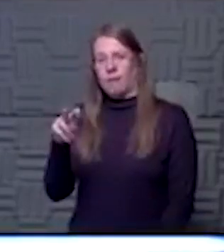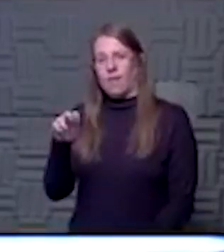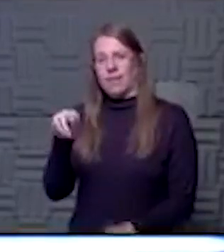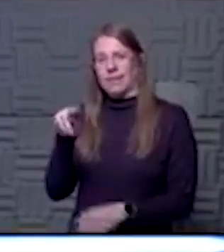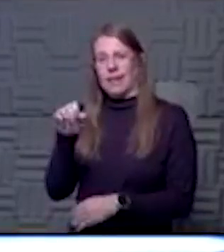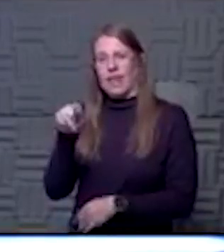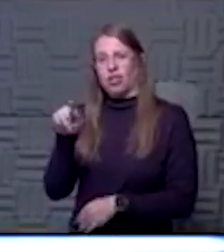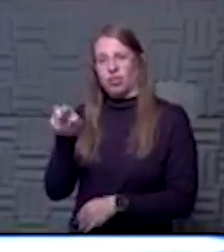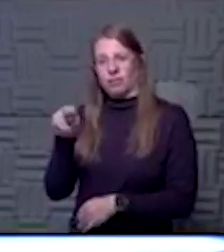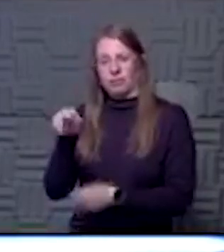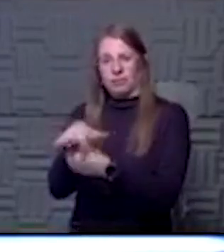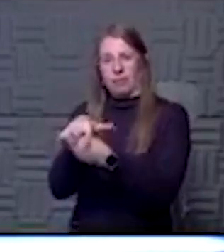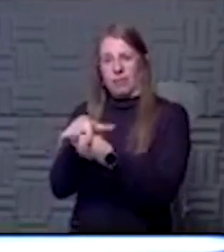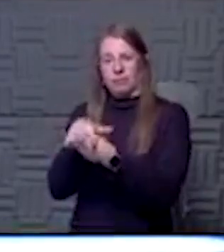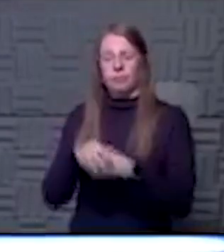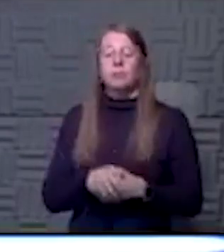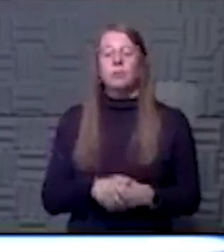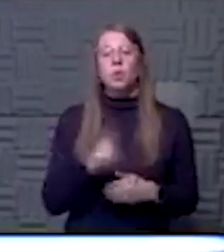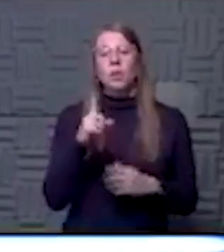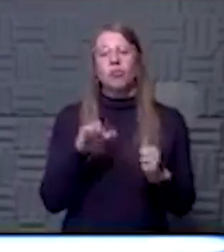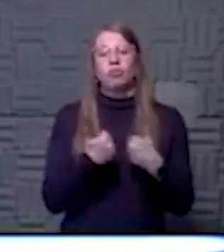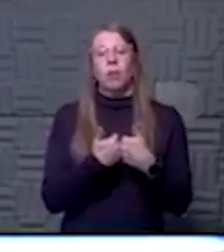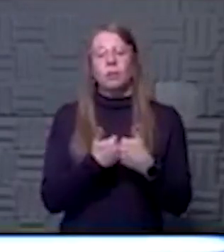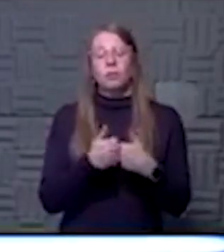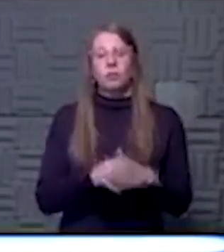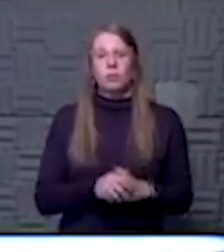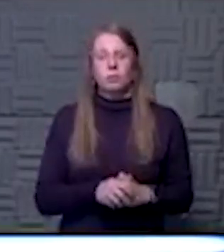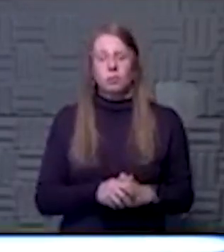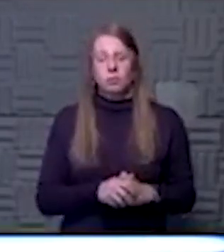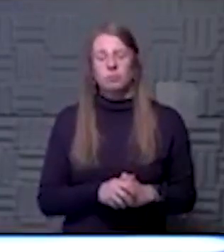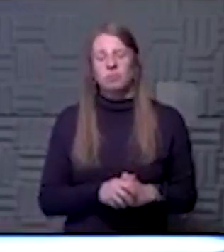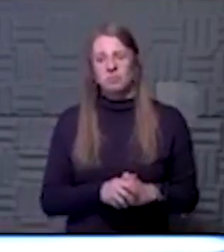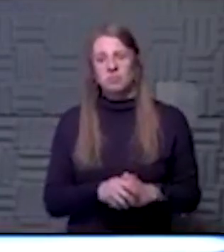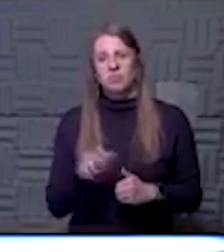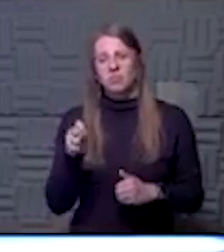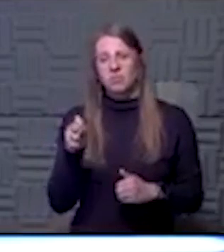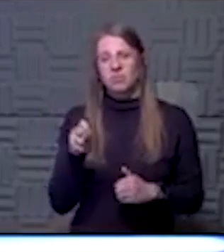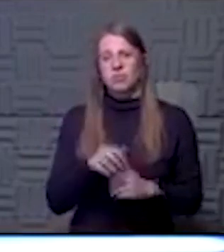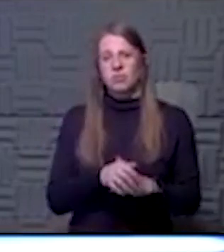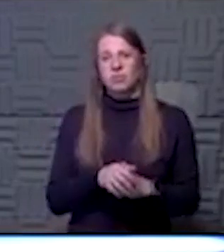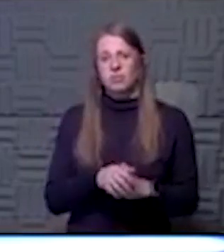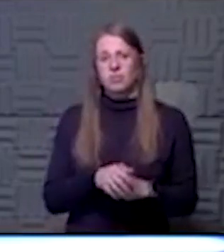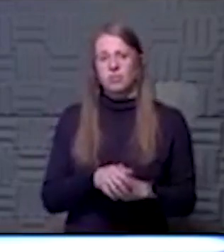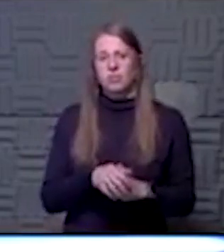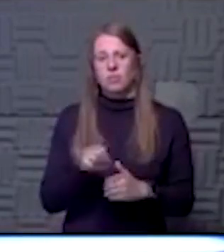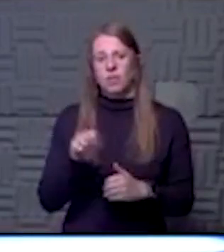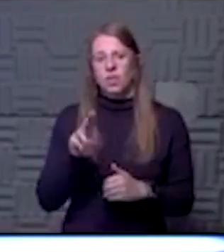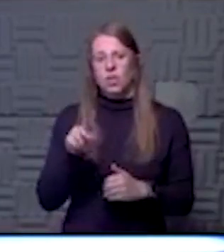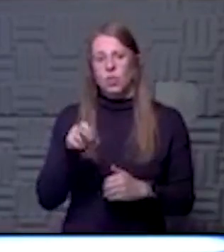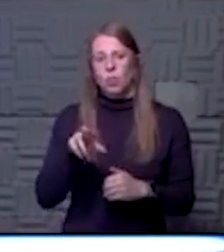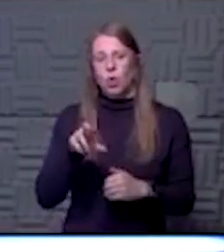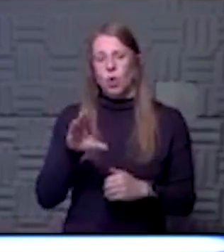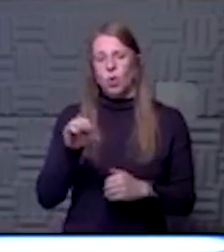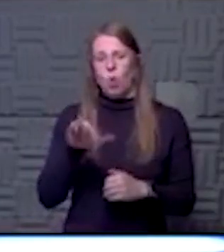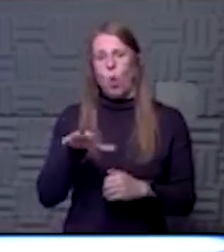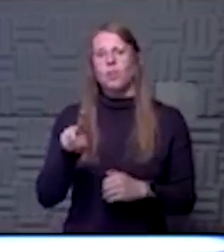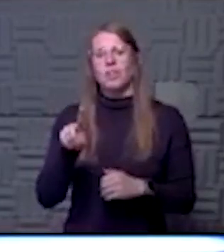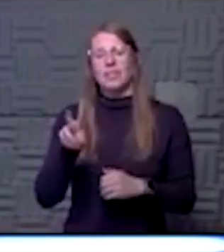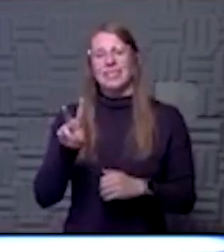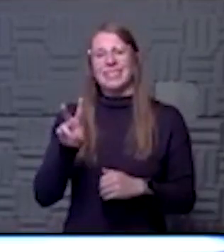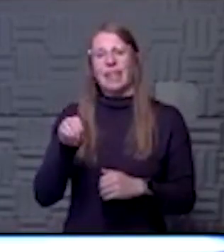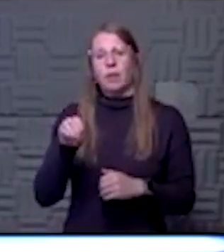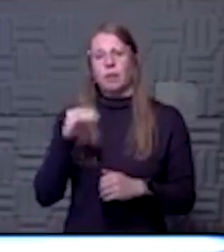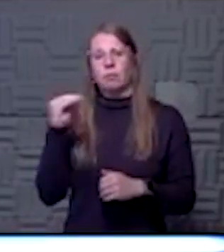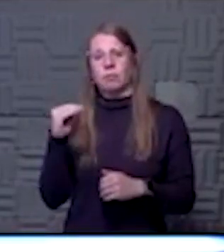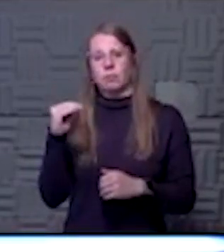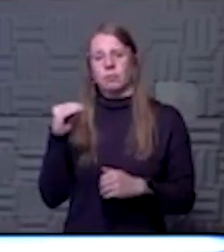sites. One of the challenges that is going to hold is the fact that it is a super cold, meaning that it's about 70 degrees below zero,